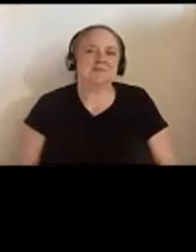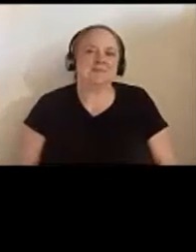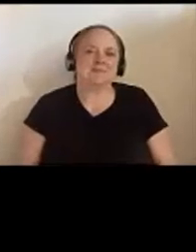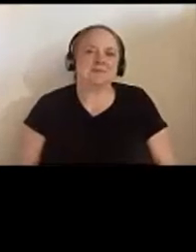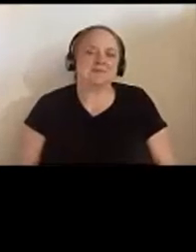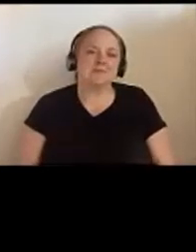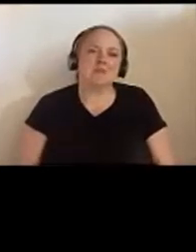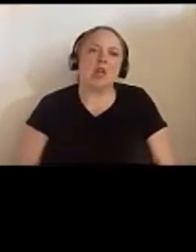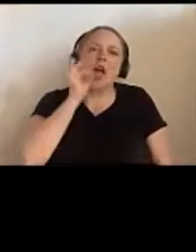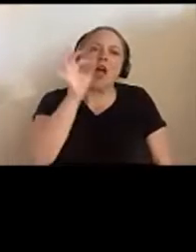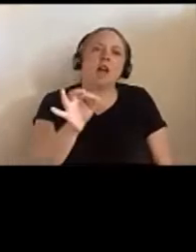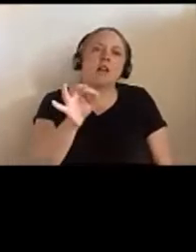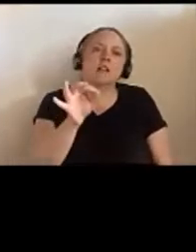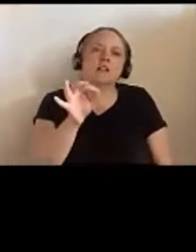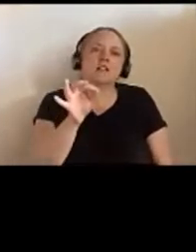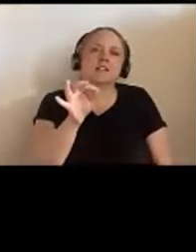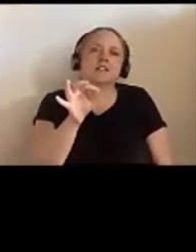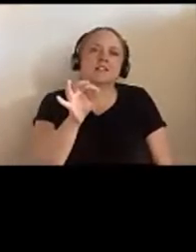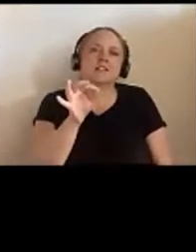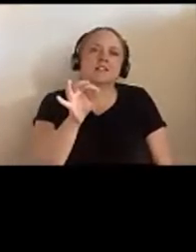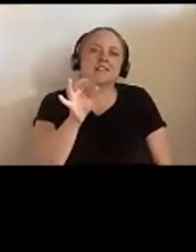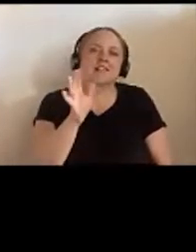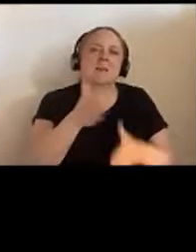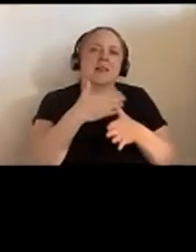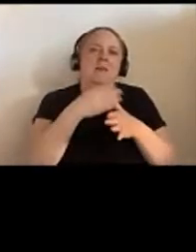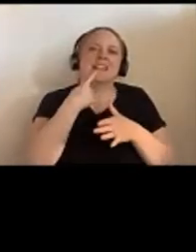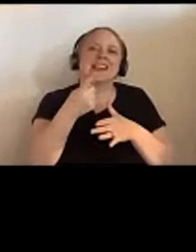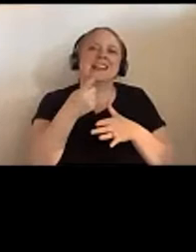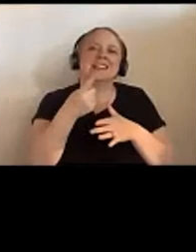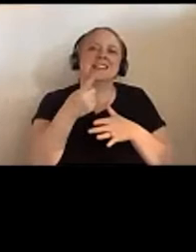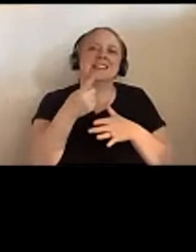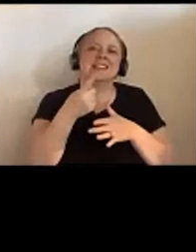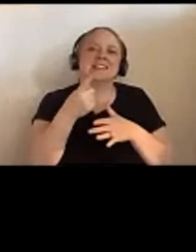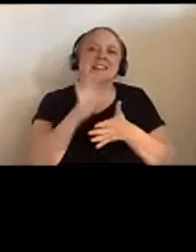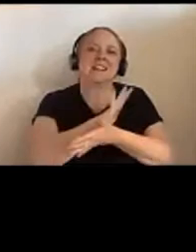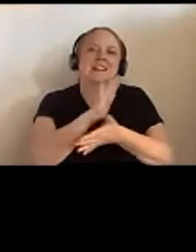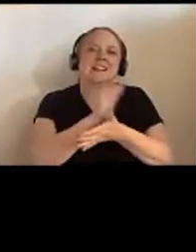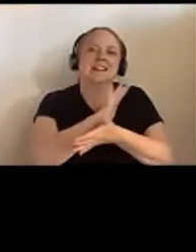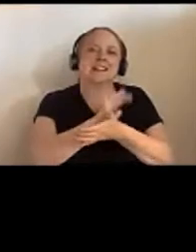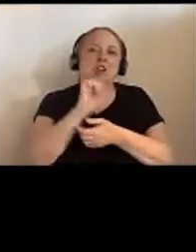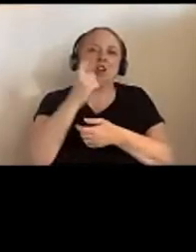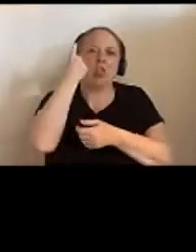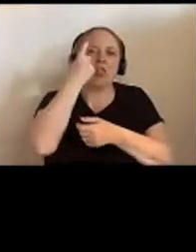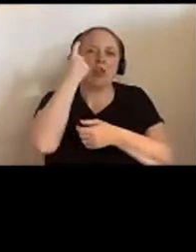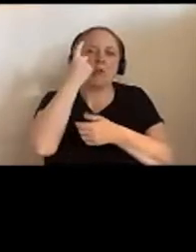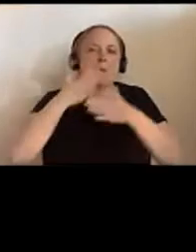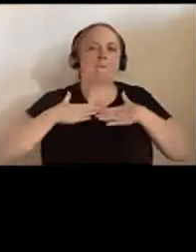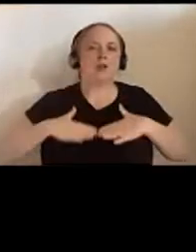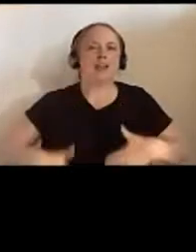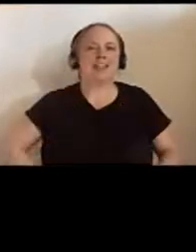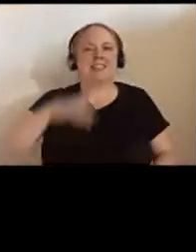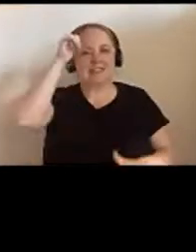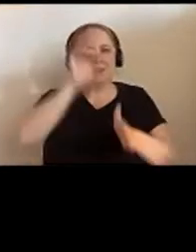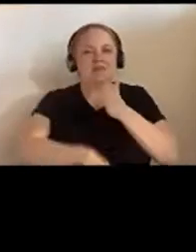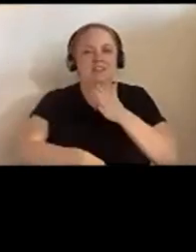asks, our questioner begins by saying, I enjoy your thoughts about bodily experience and